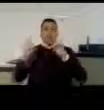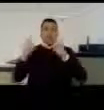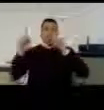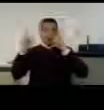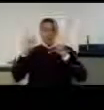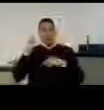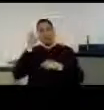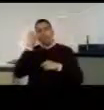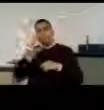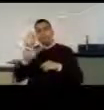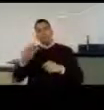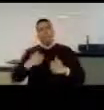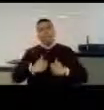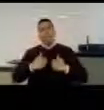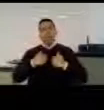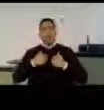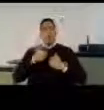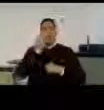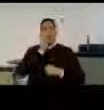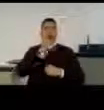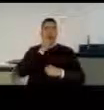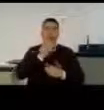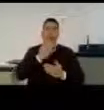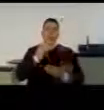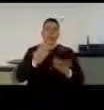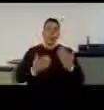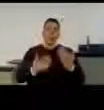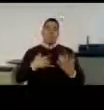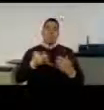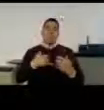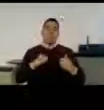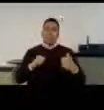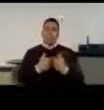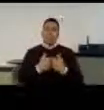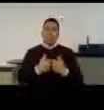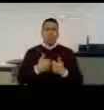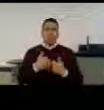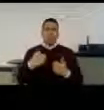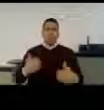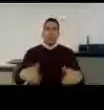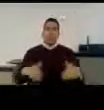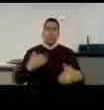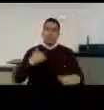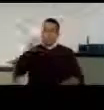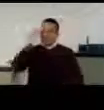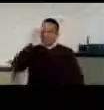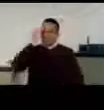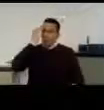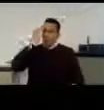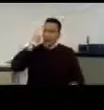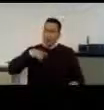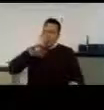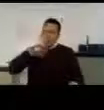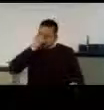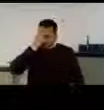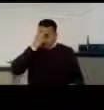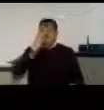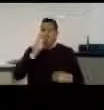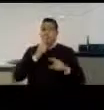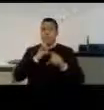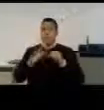while your life day in and day out probably feels very challenging on many days, I know that, I feel that, I've been there